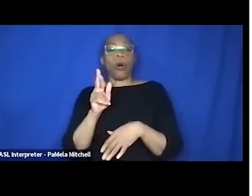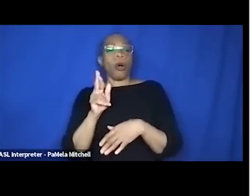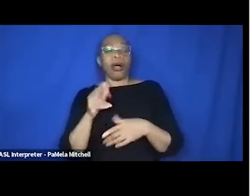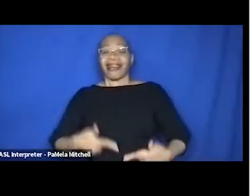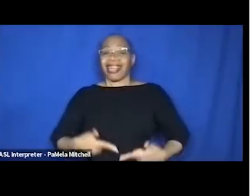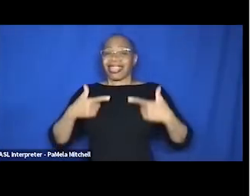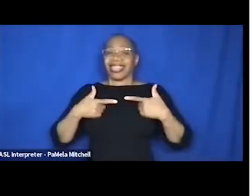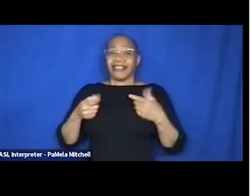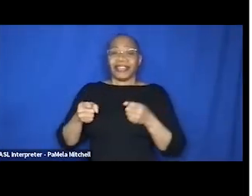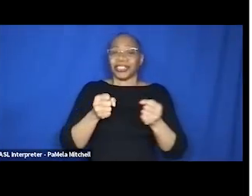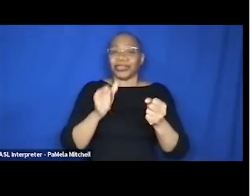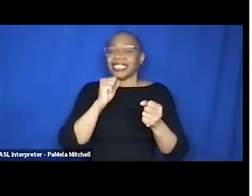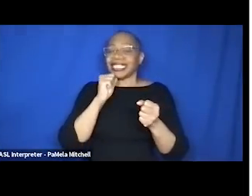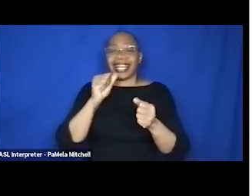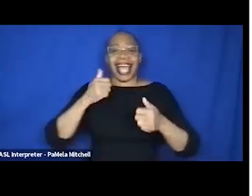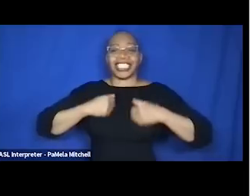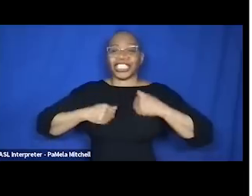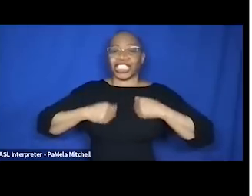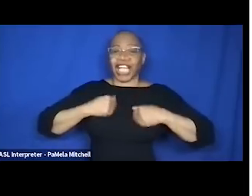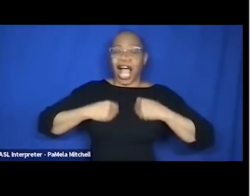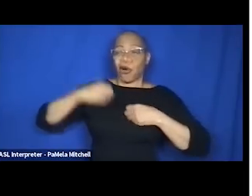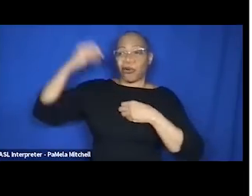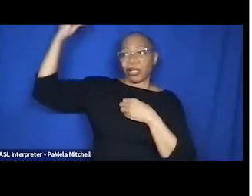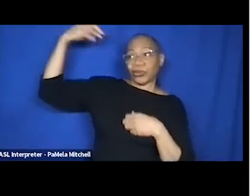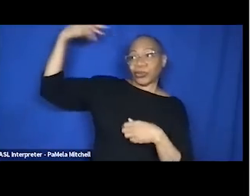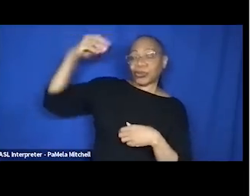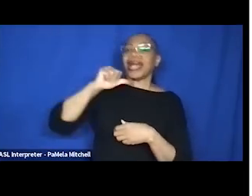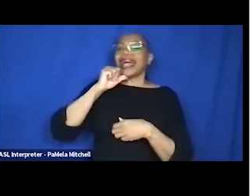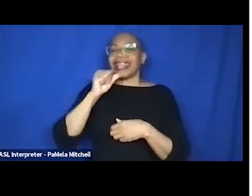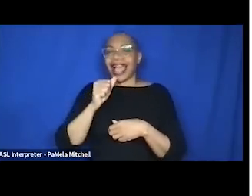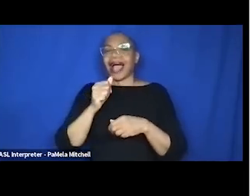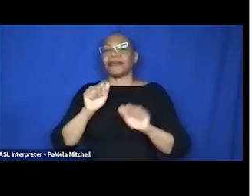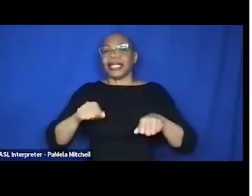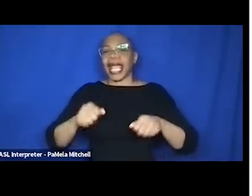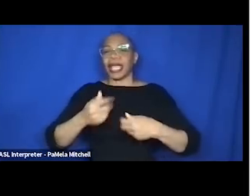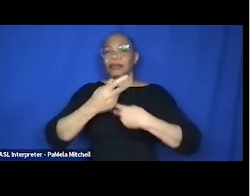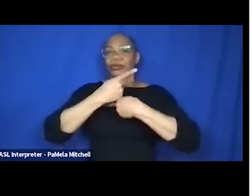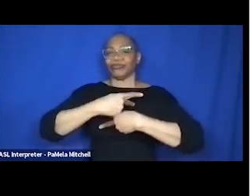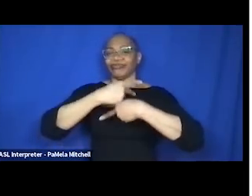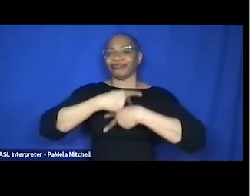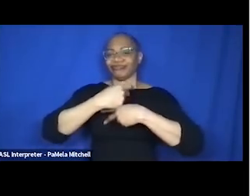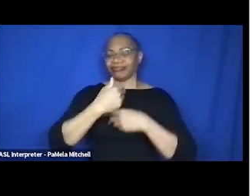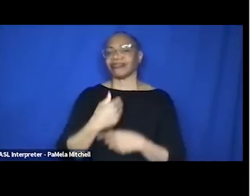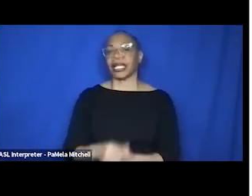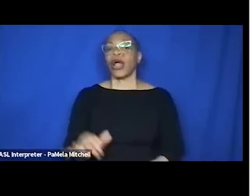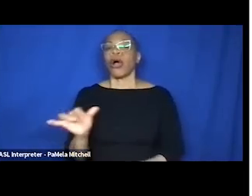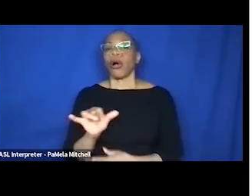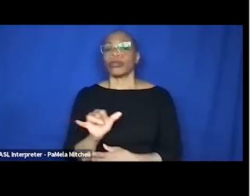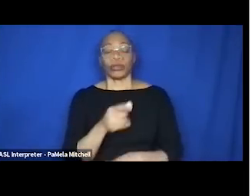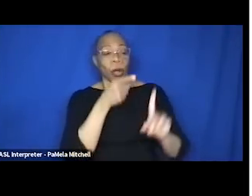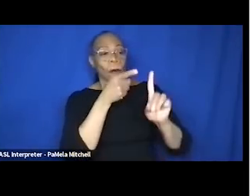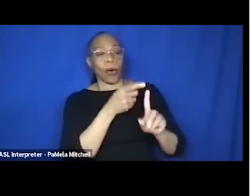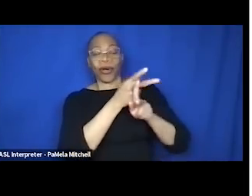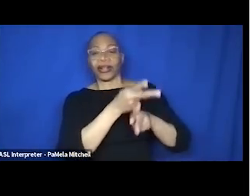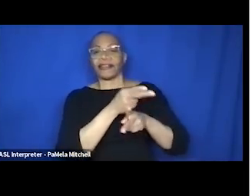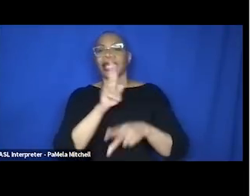not taking showers, not being able to, self-care. And we do a point of care ultrasound on the street